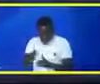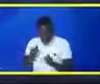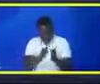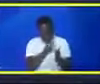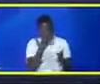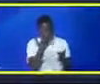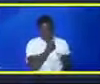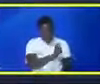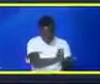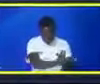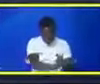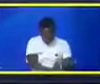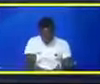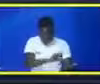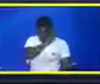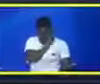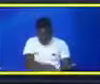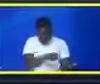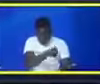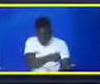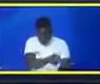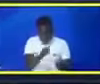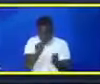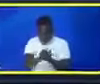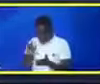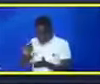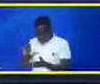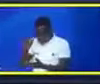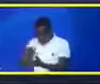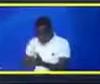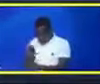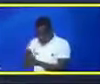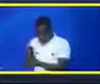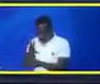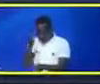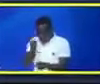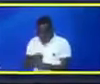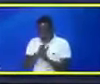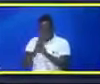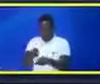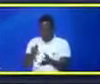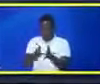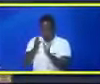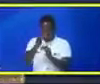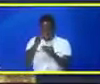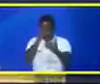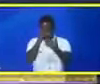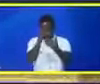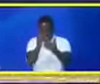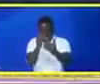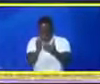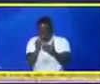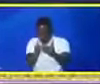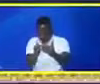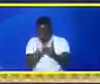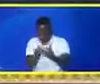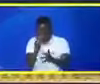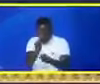that wrote this request, may it be the same hand that received the answers one by one by one by one.